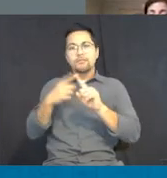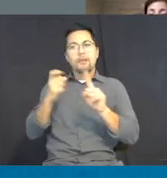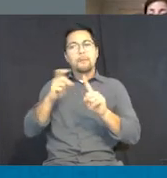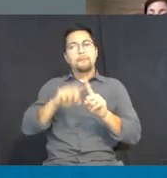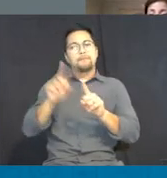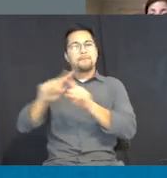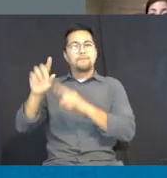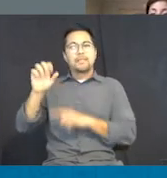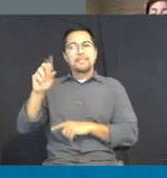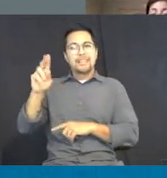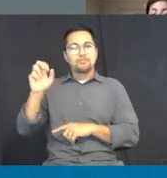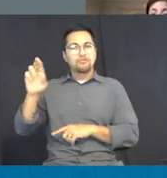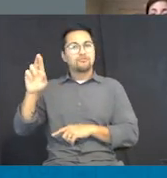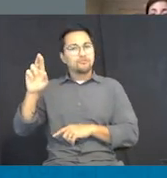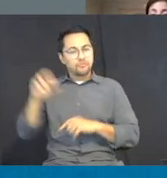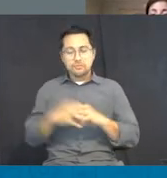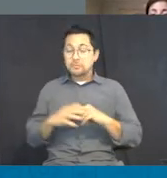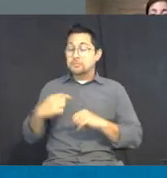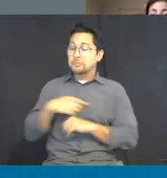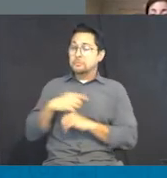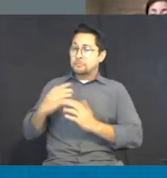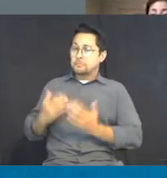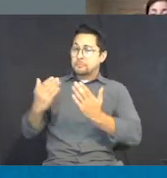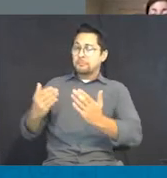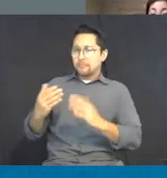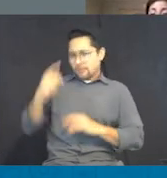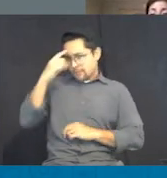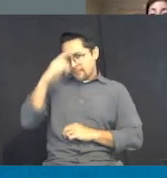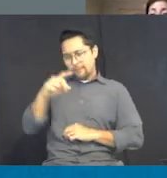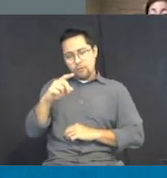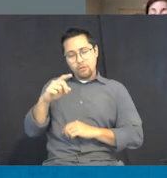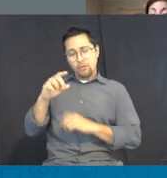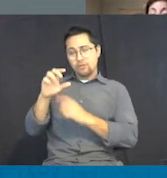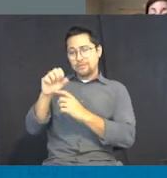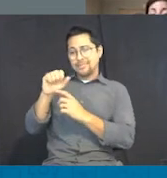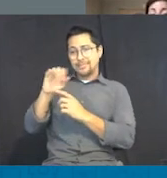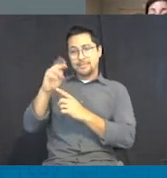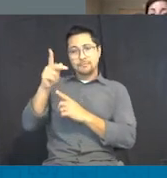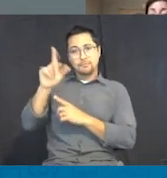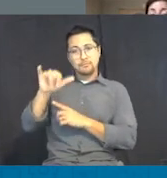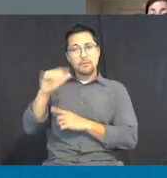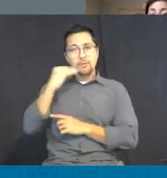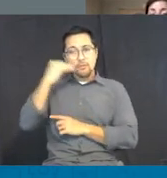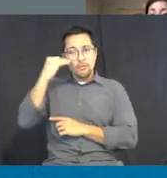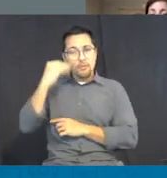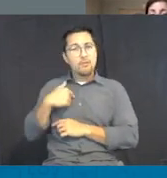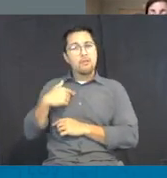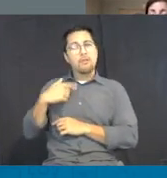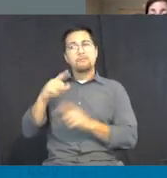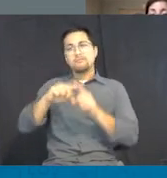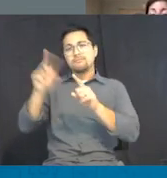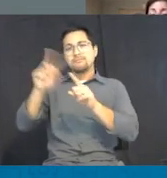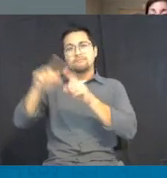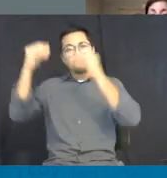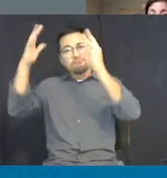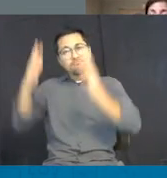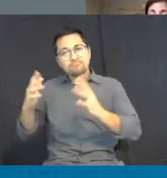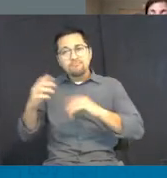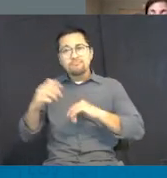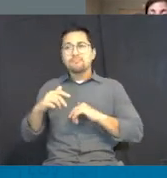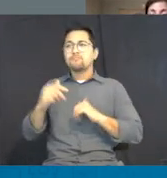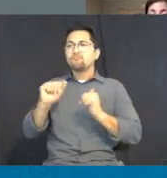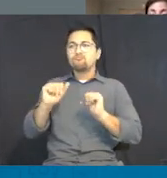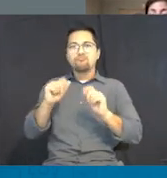your care, it's a very person-centered process. There's an assessment and then a system recommendation as to